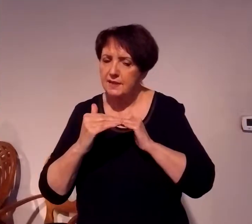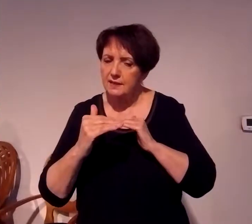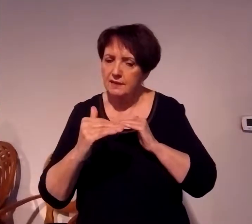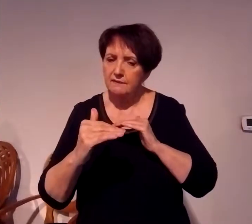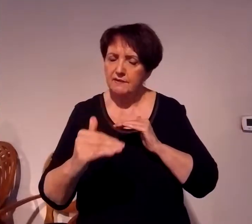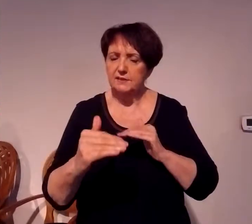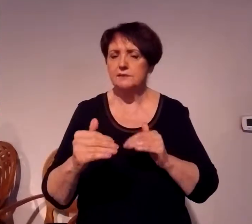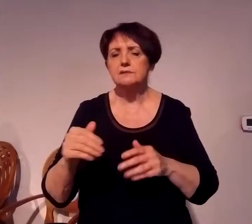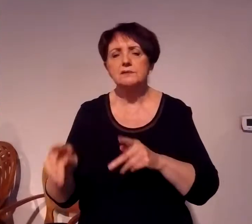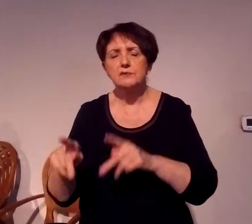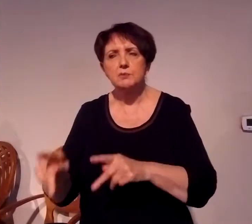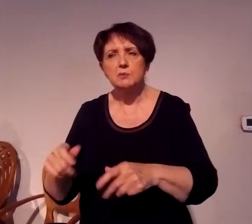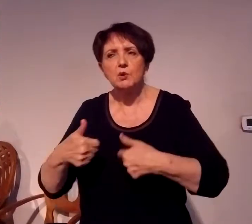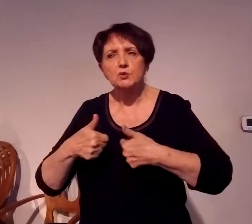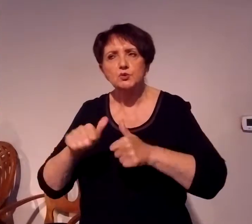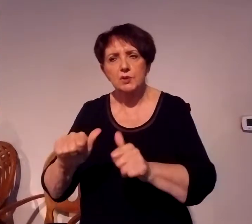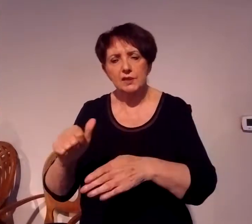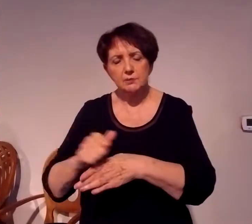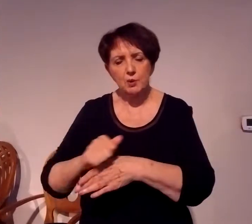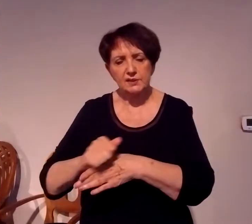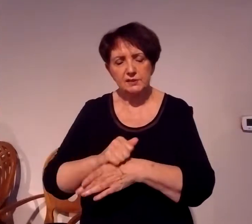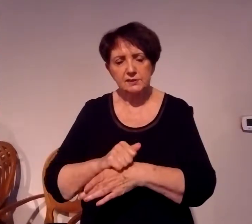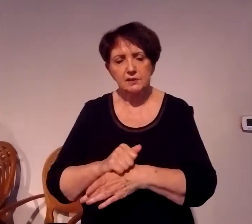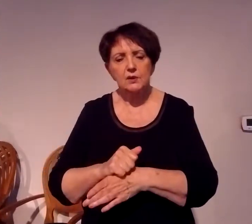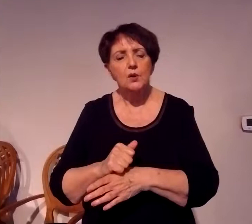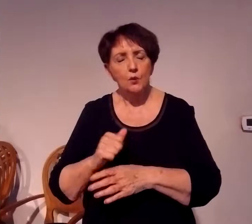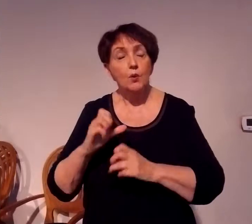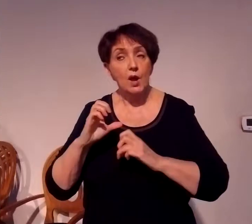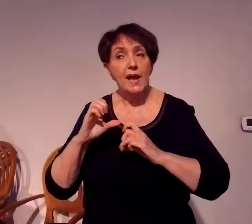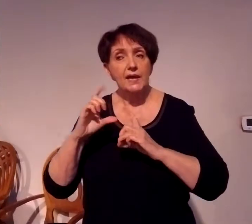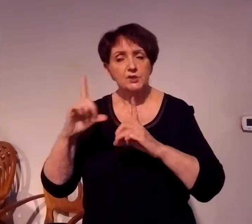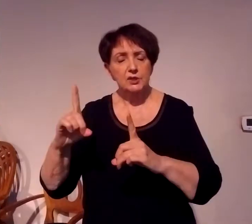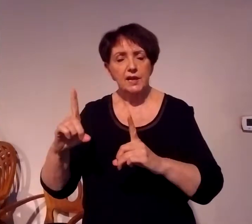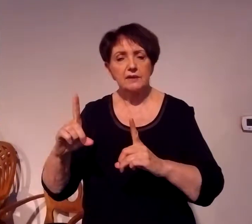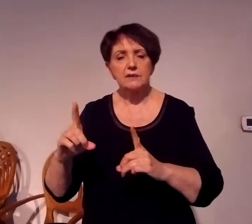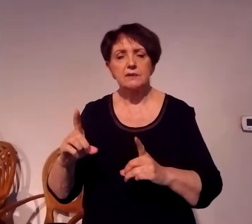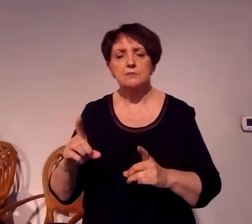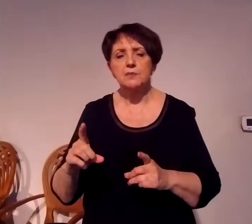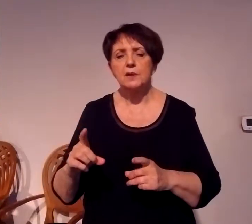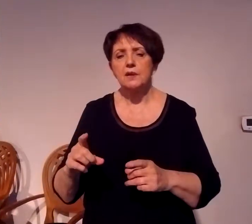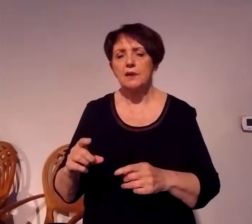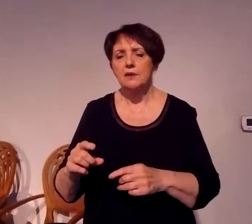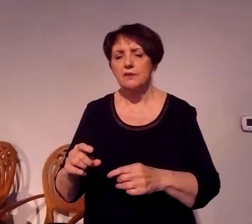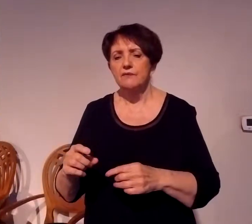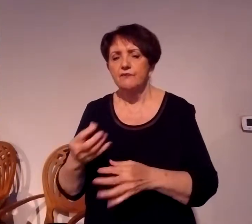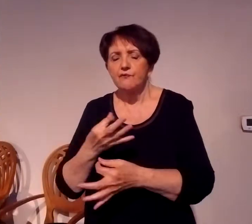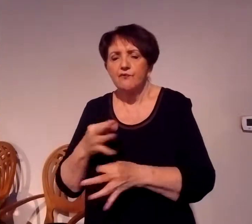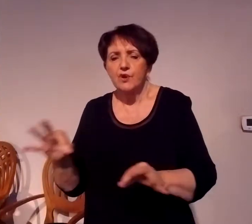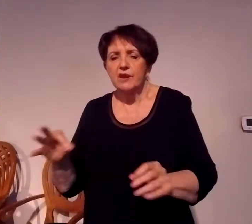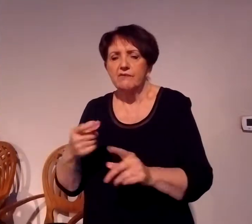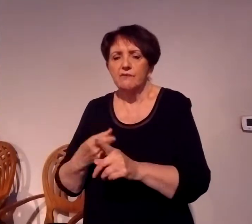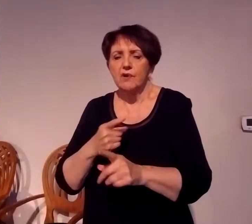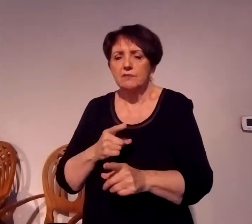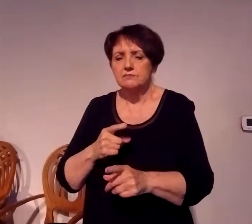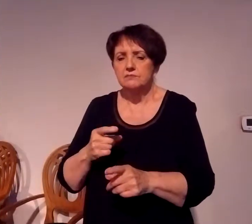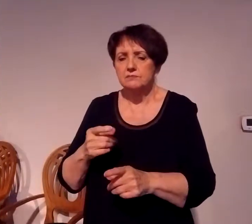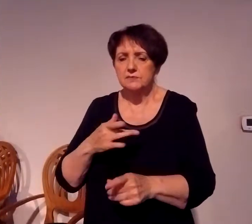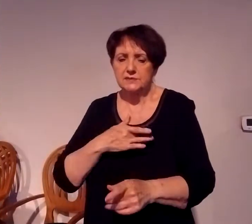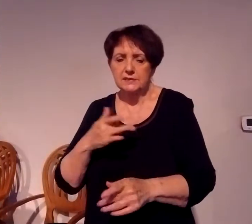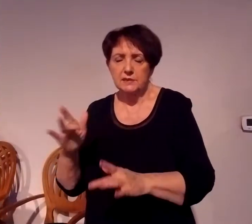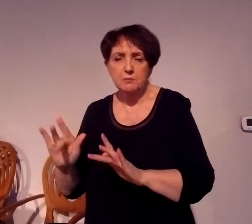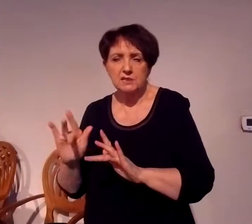to practice it. It will educate them in a charity free from all taint of sentimentalism. It